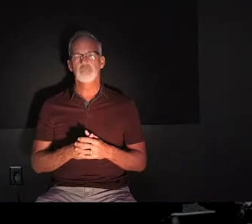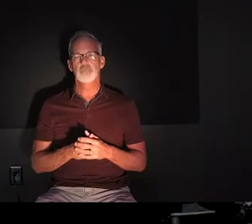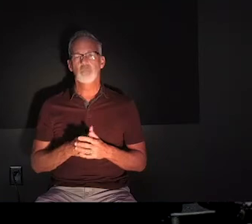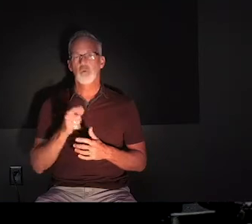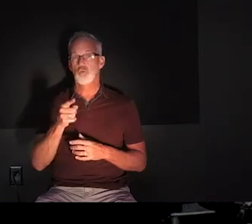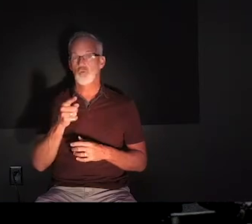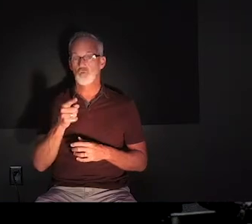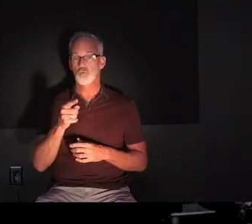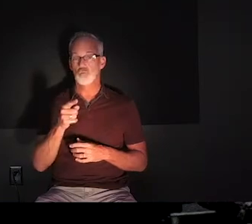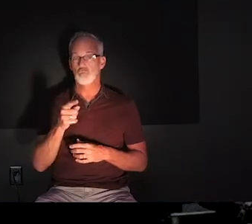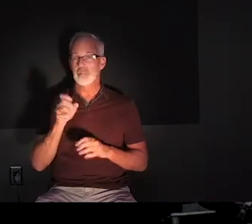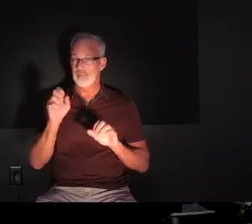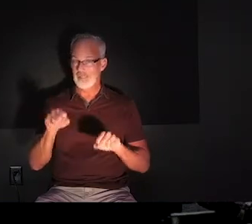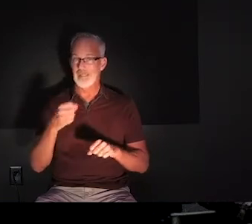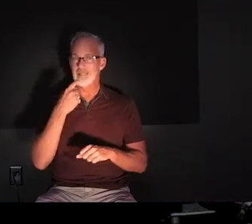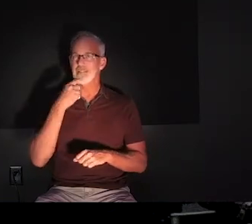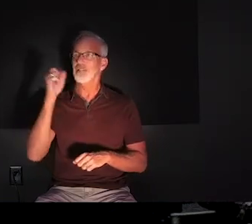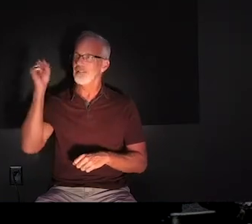put your yes on the table.